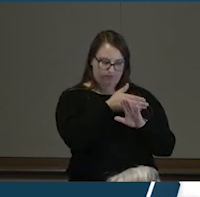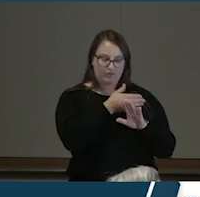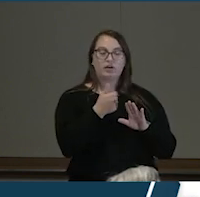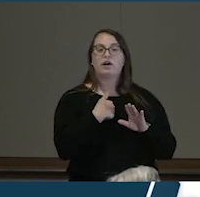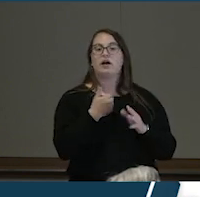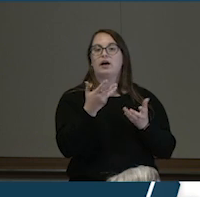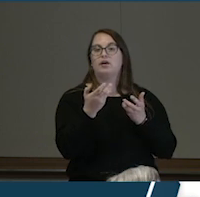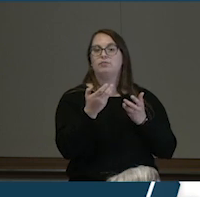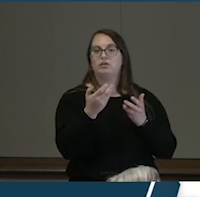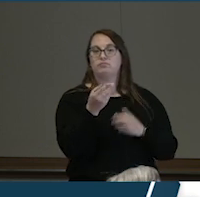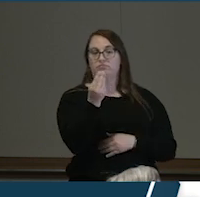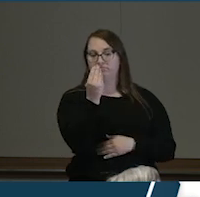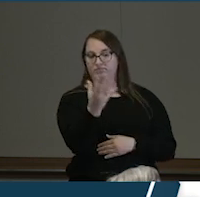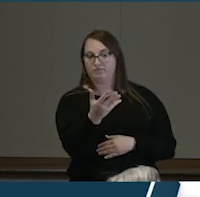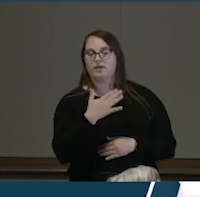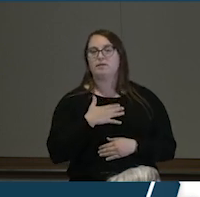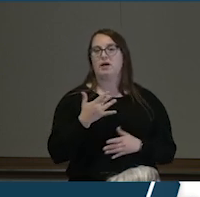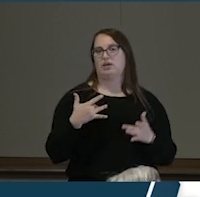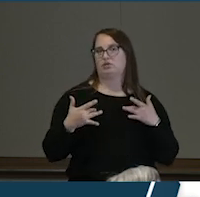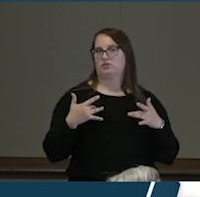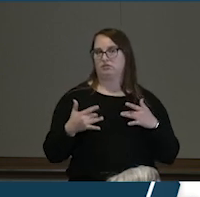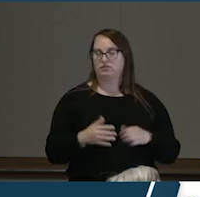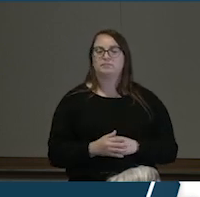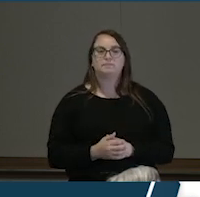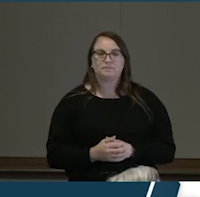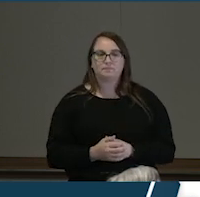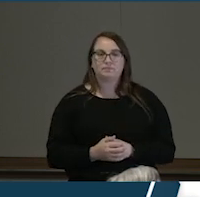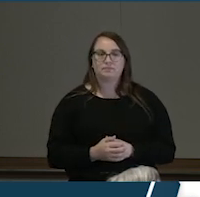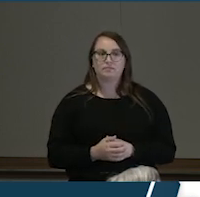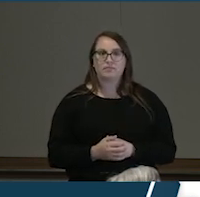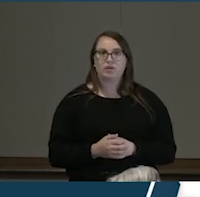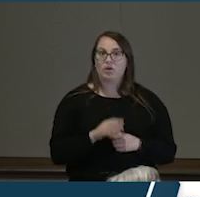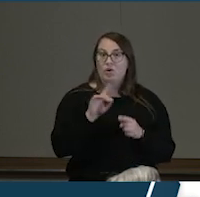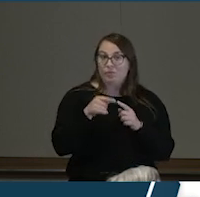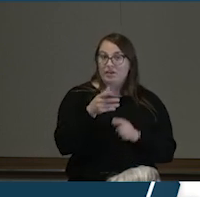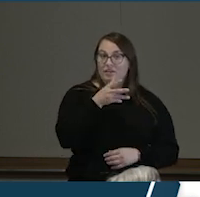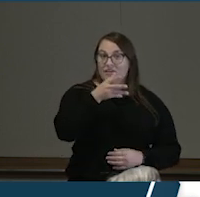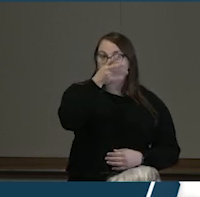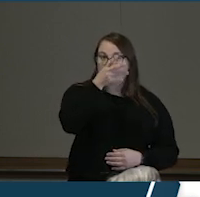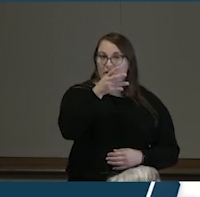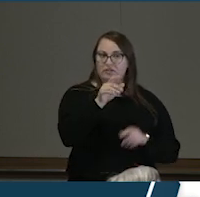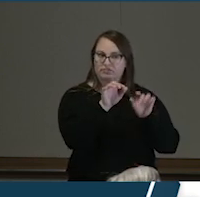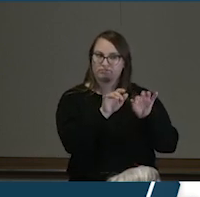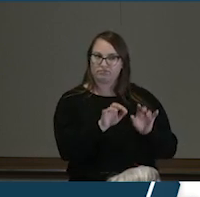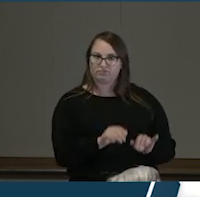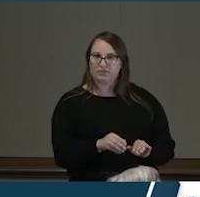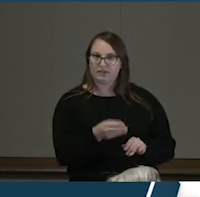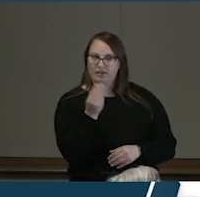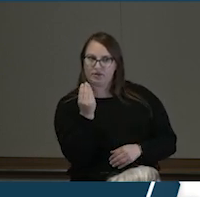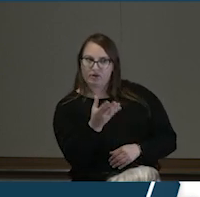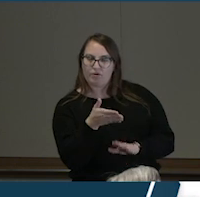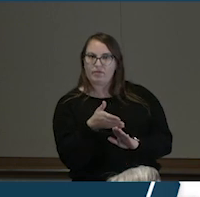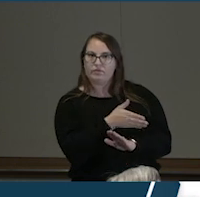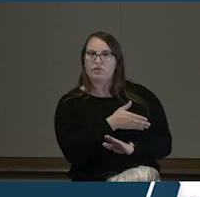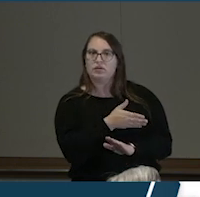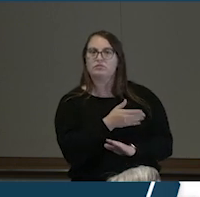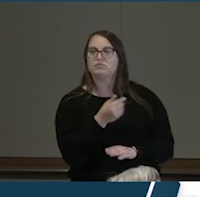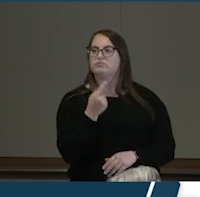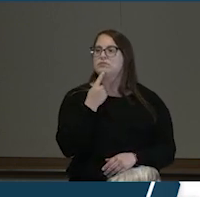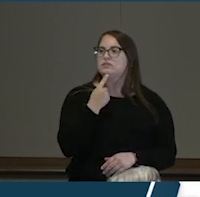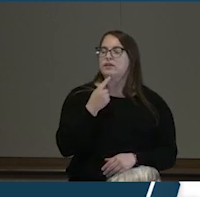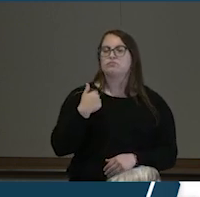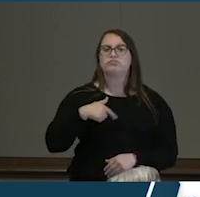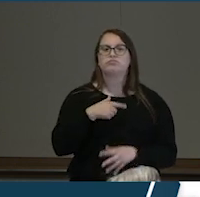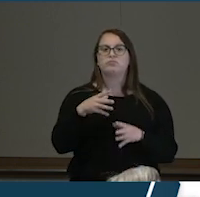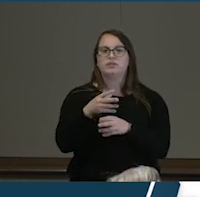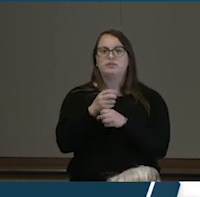the concerns that I have. Most of the time when a parent does that, I've seen where the person will pull out the list and go, we received your list, so let's go ahead and go through